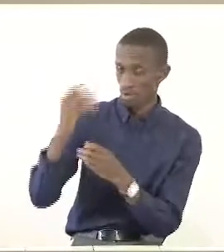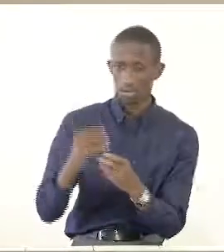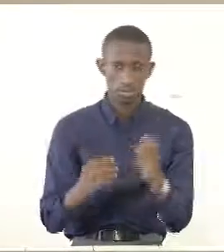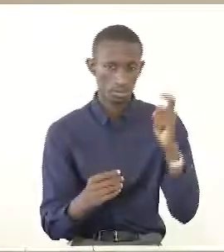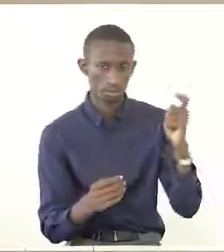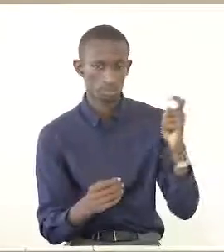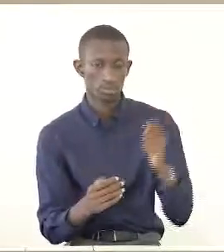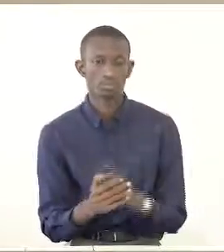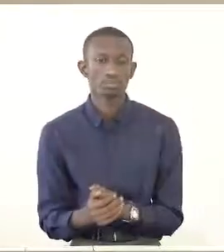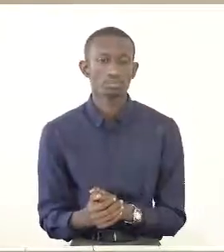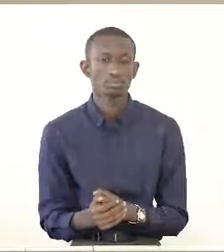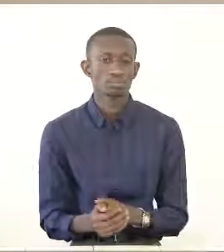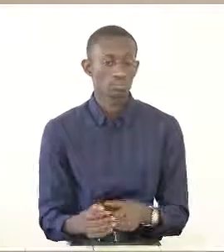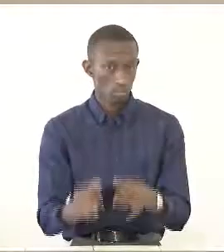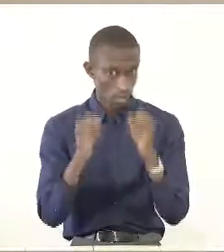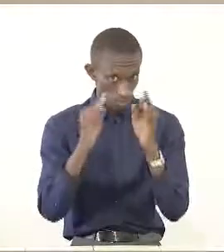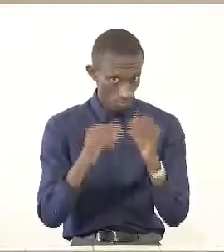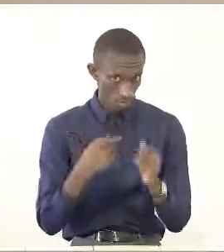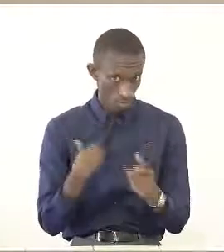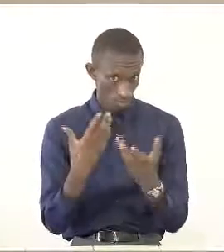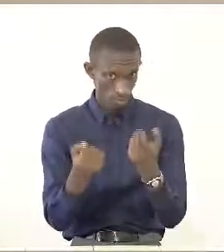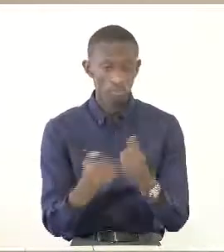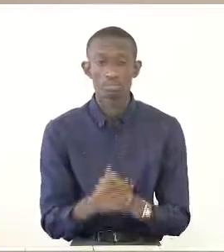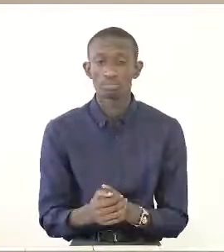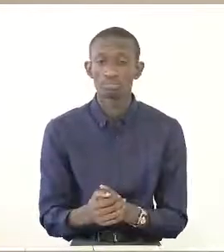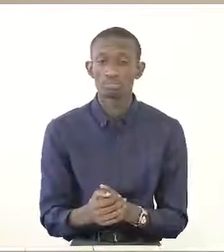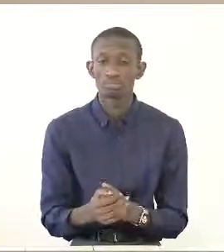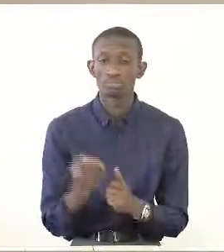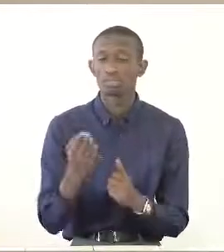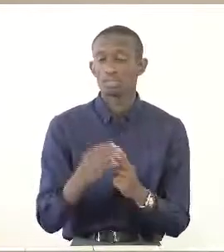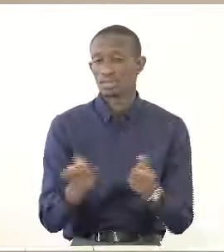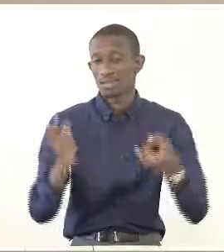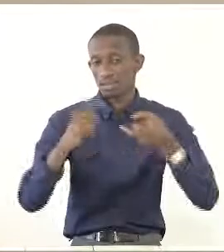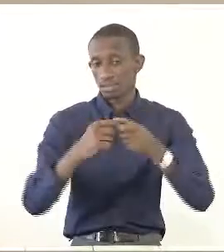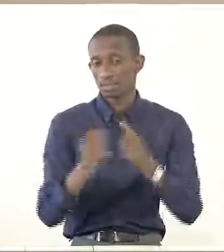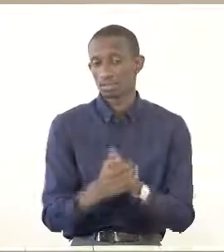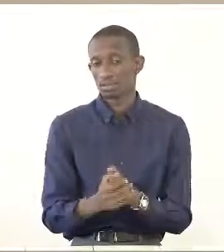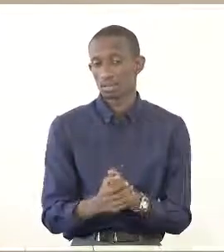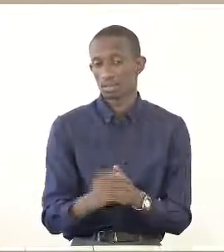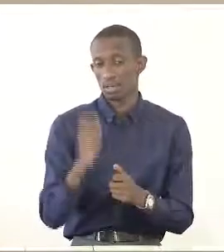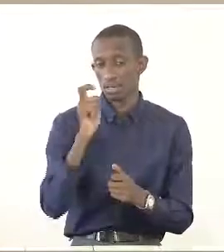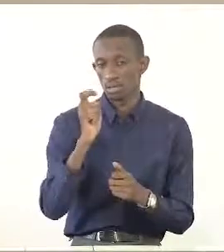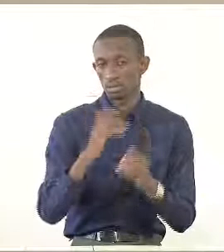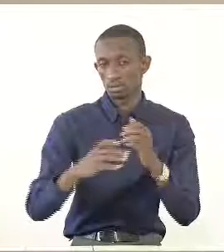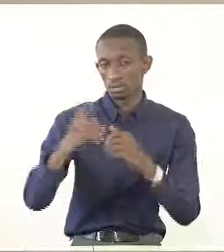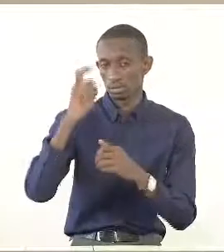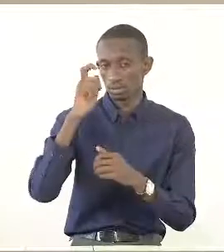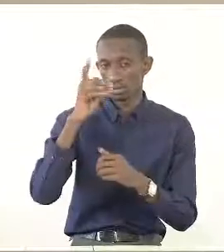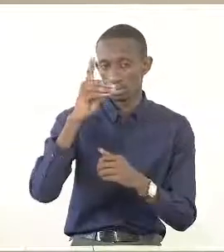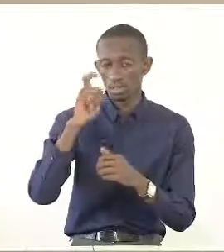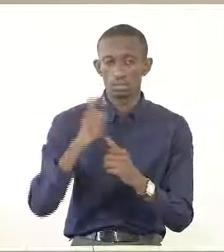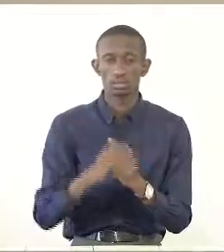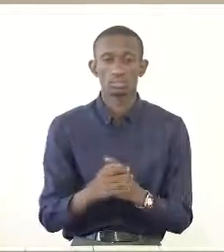have, this can be written like integral of x dx over square root